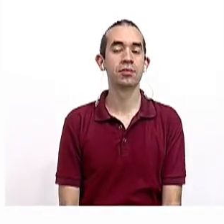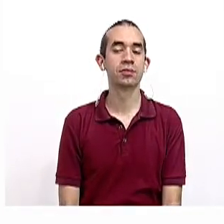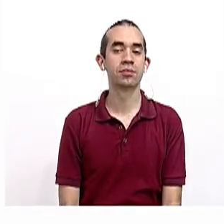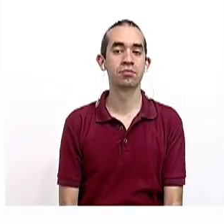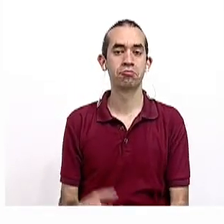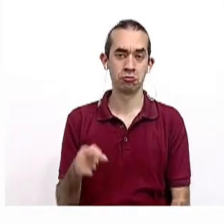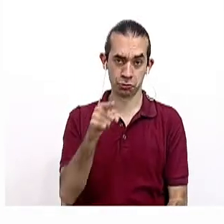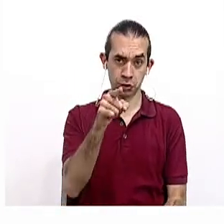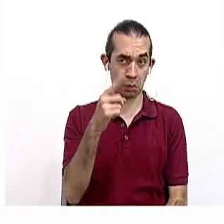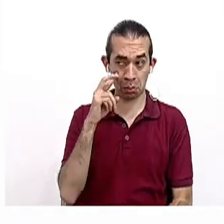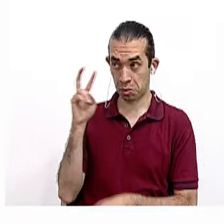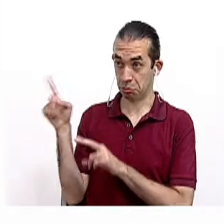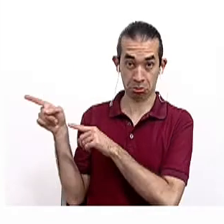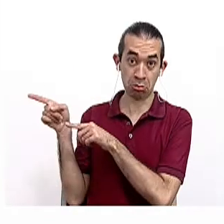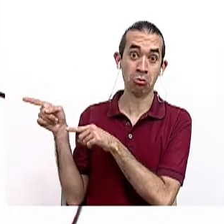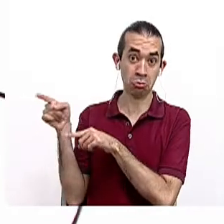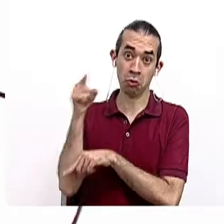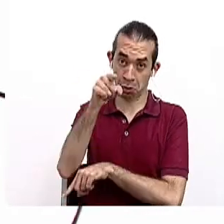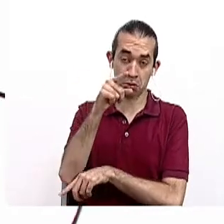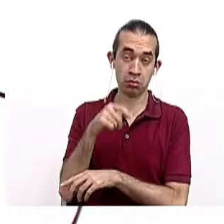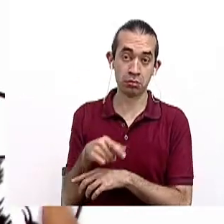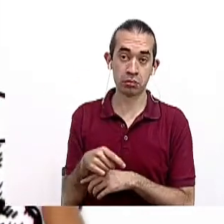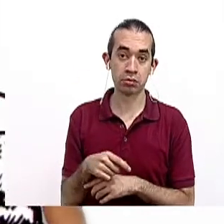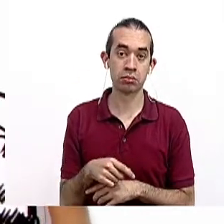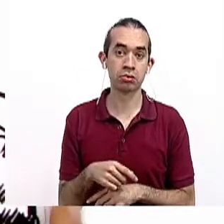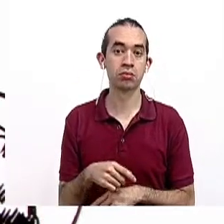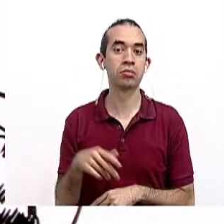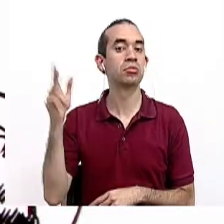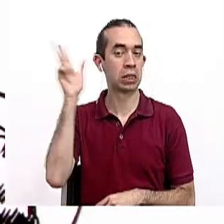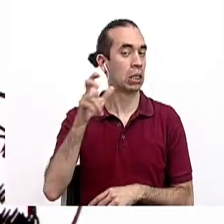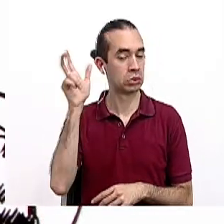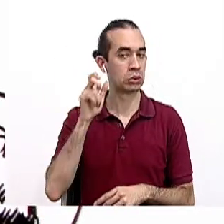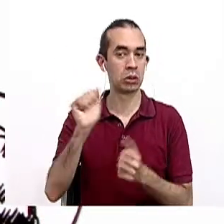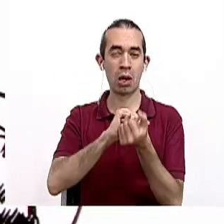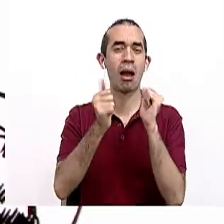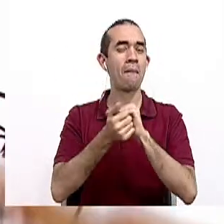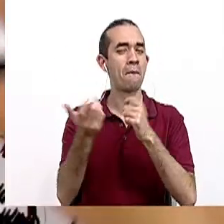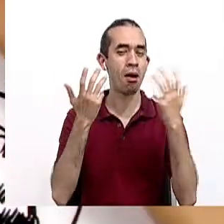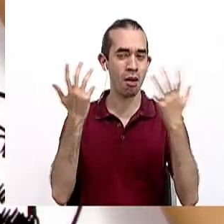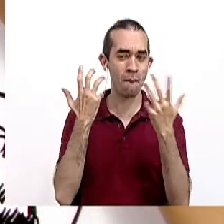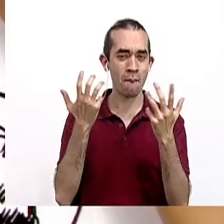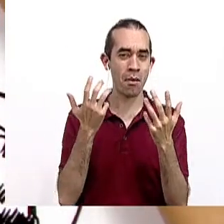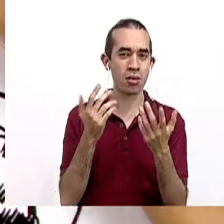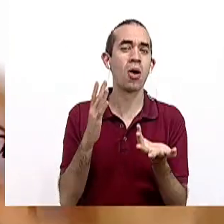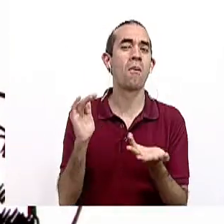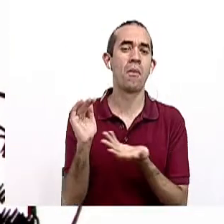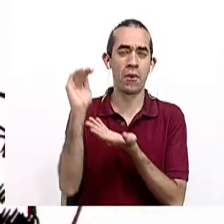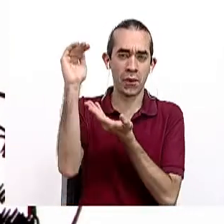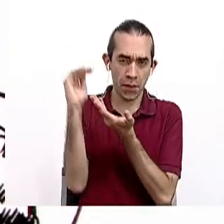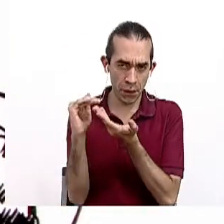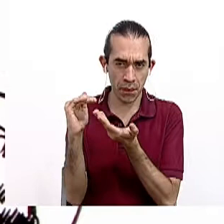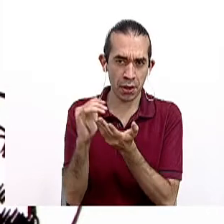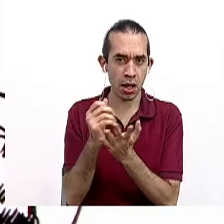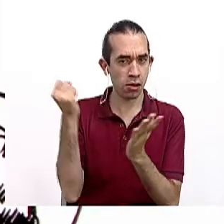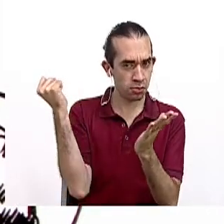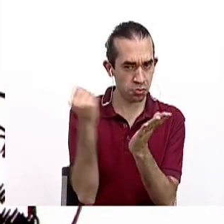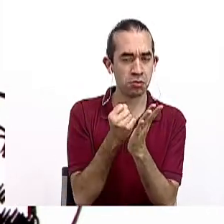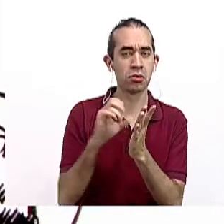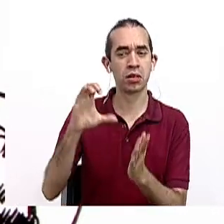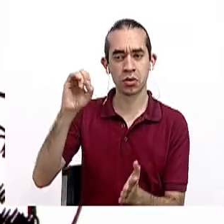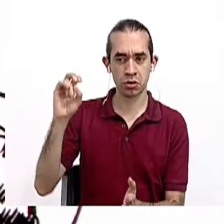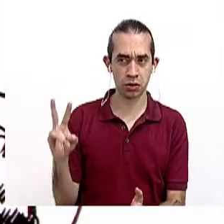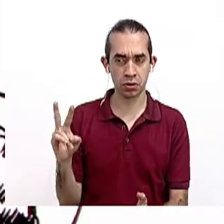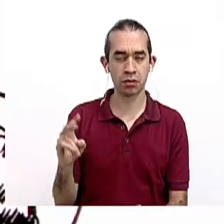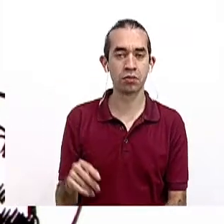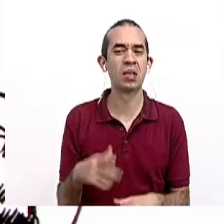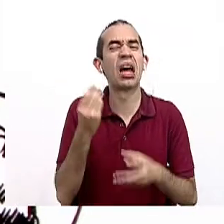This is you. You've probably been hearing a lot about climate change and how you should reduce your carbon footprint. But what